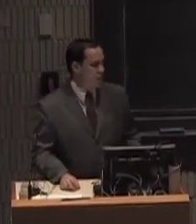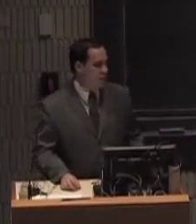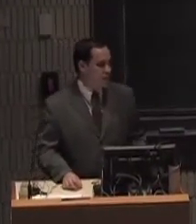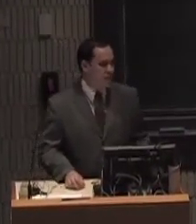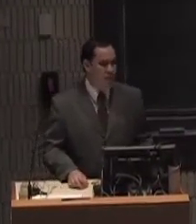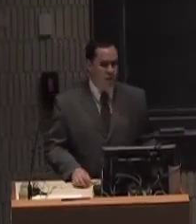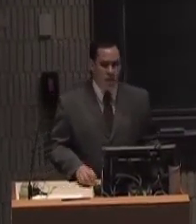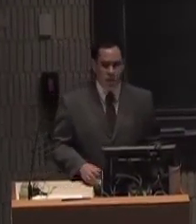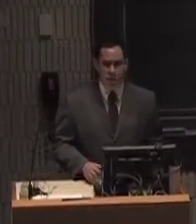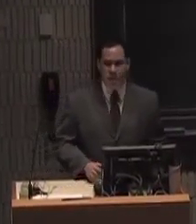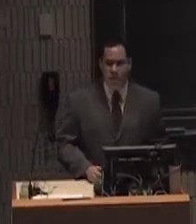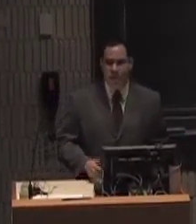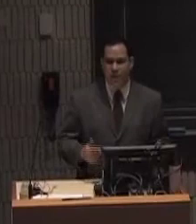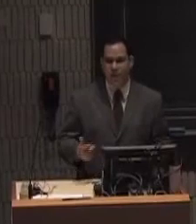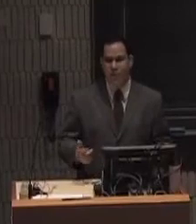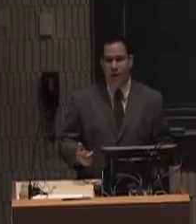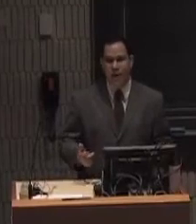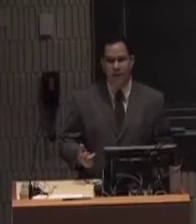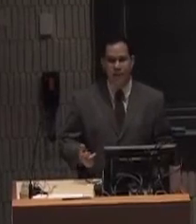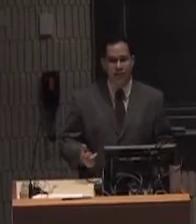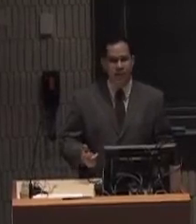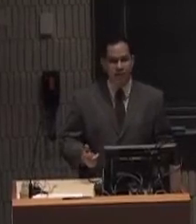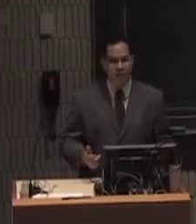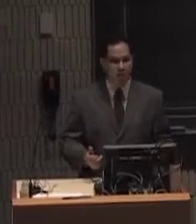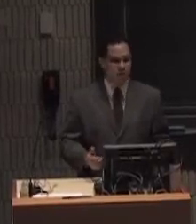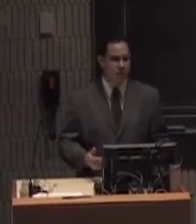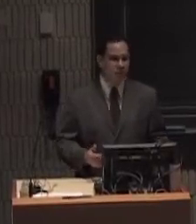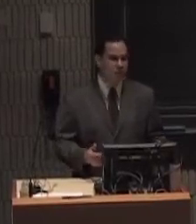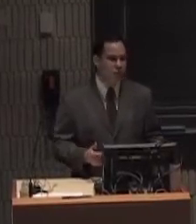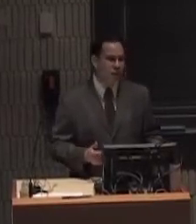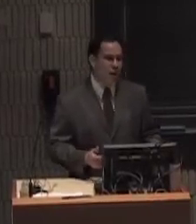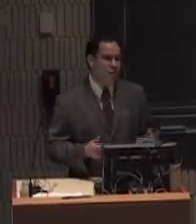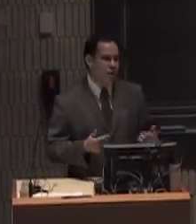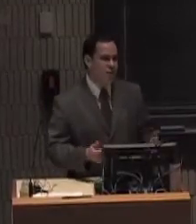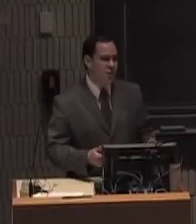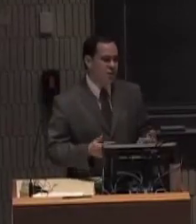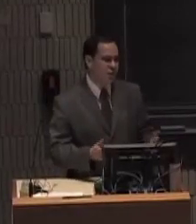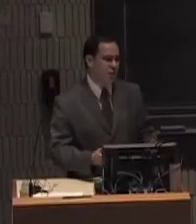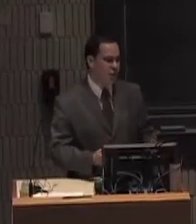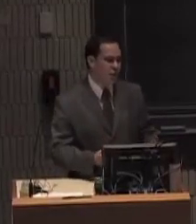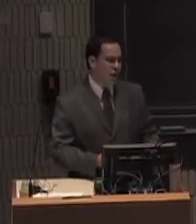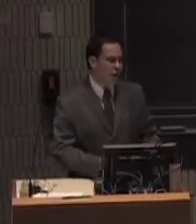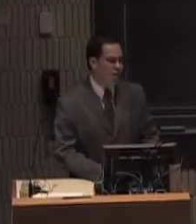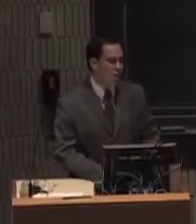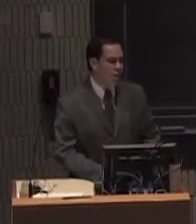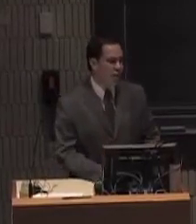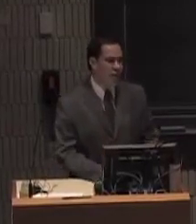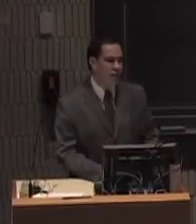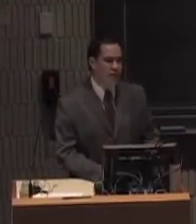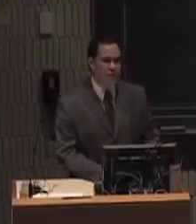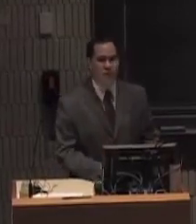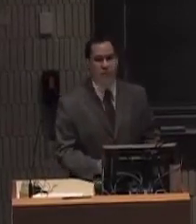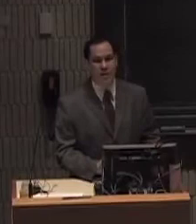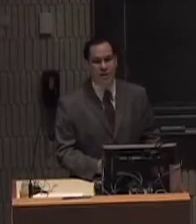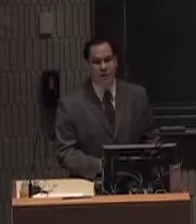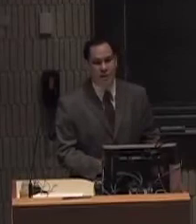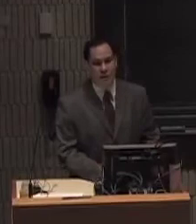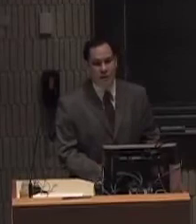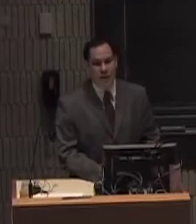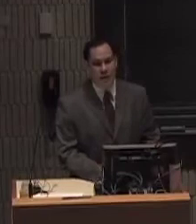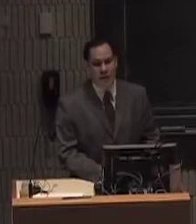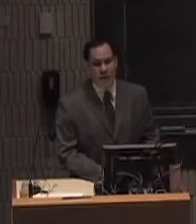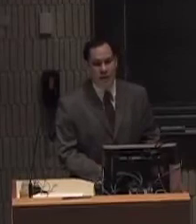Social Justice who are going to be doing a voter drive. So those of you who are not registered to vote, I strongly encourage you to